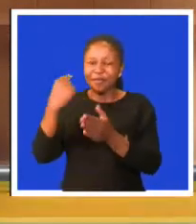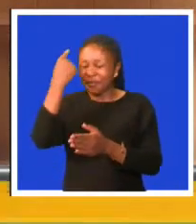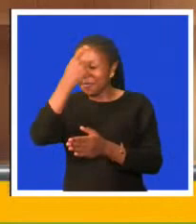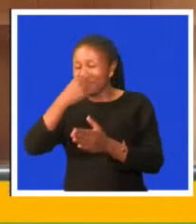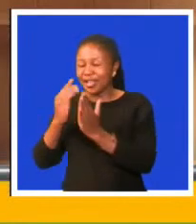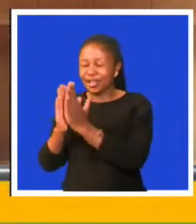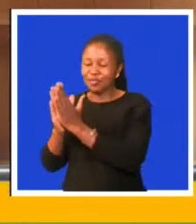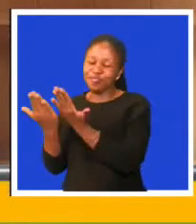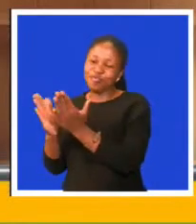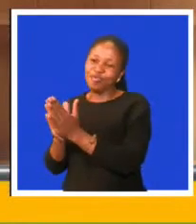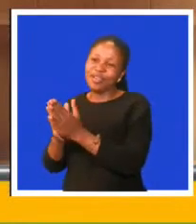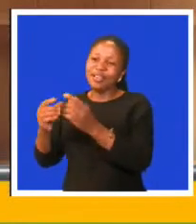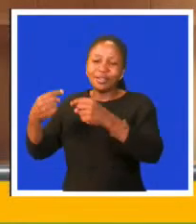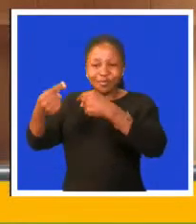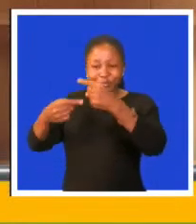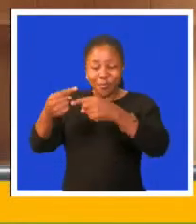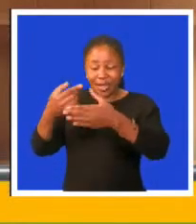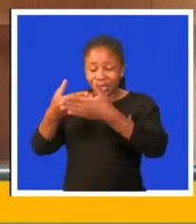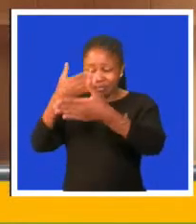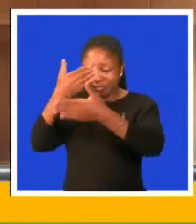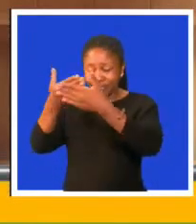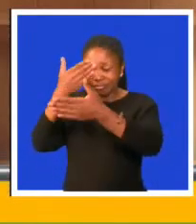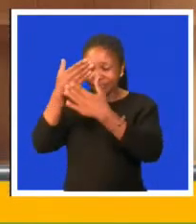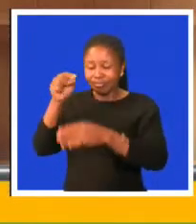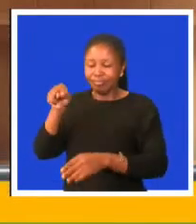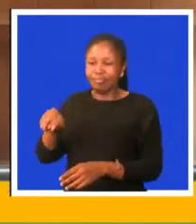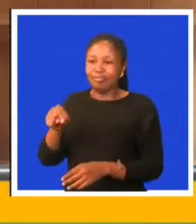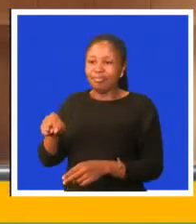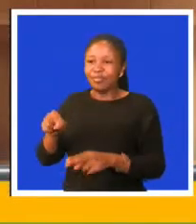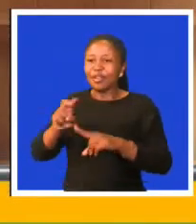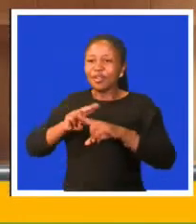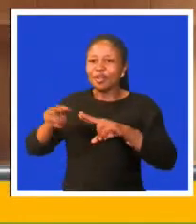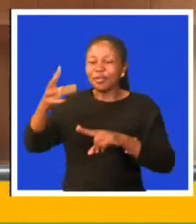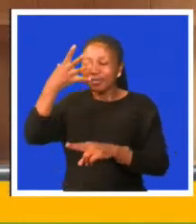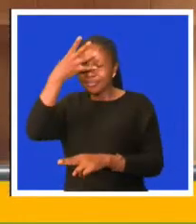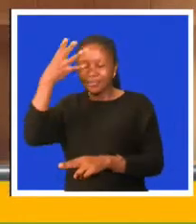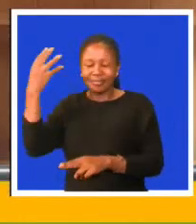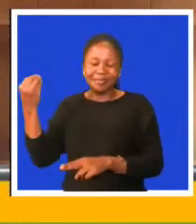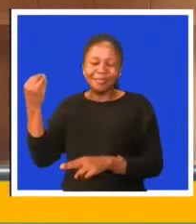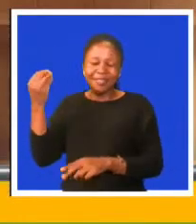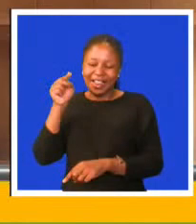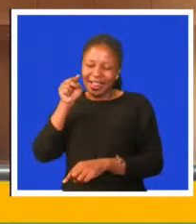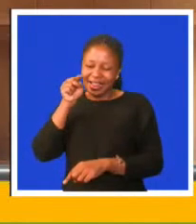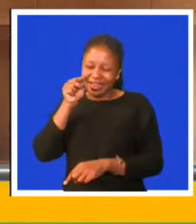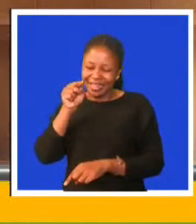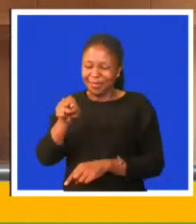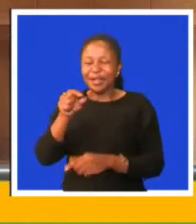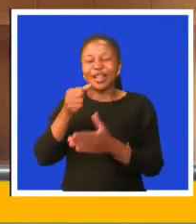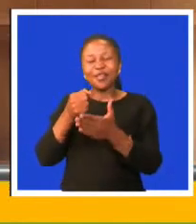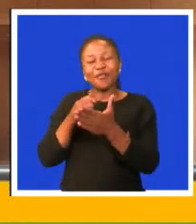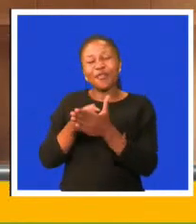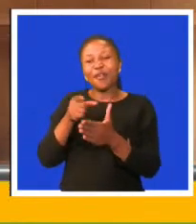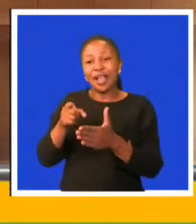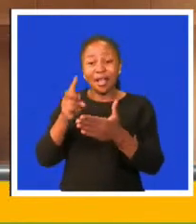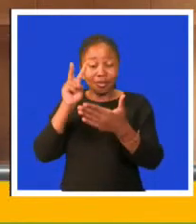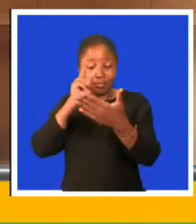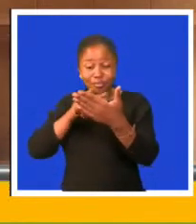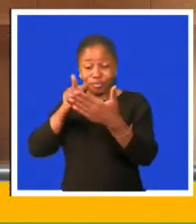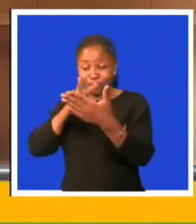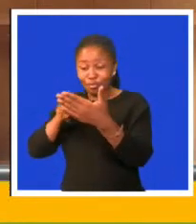from 2 p.m. until 5 p.m. Do not forget to click that subscribe button so that whenever we are live, you